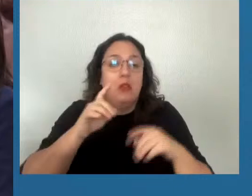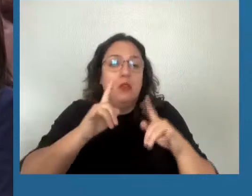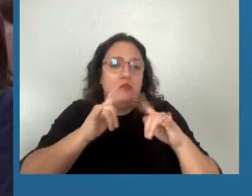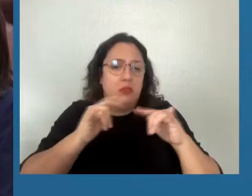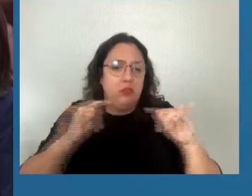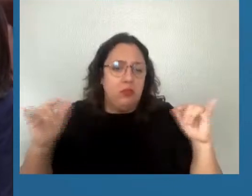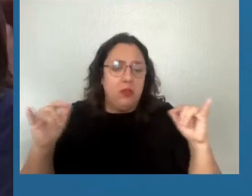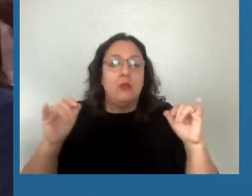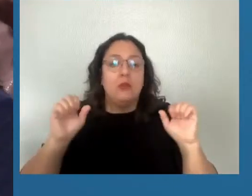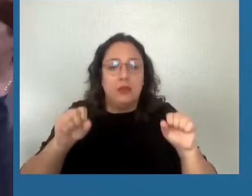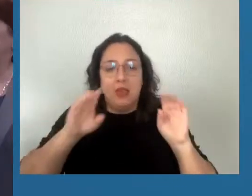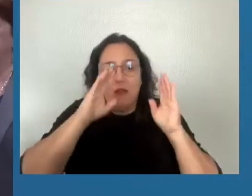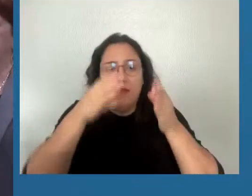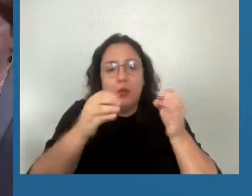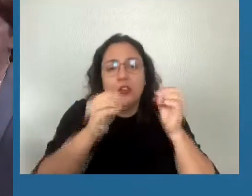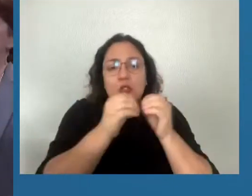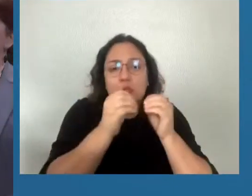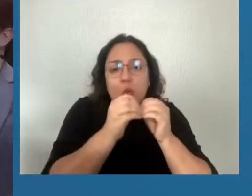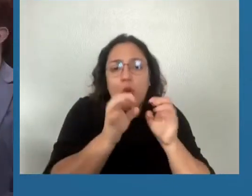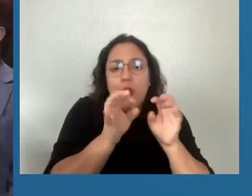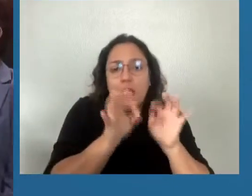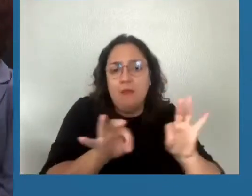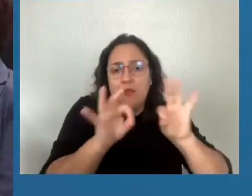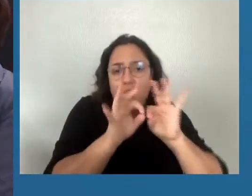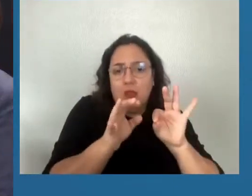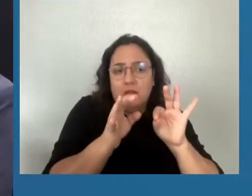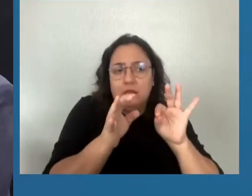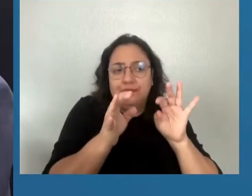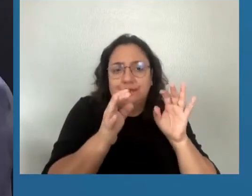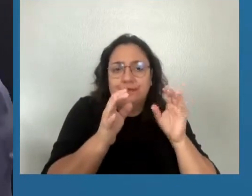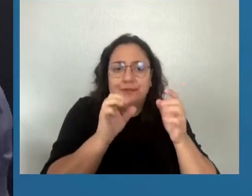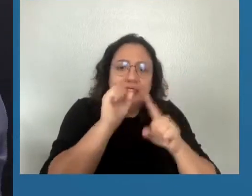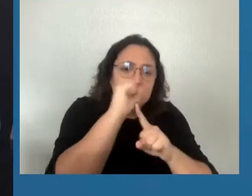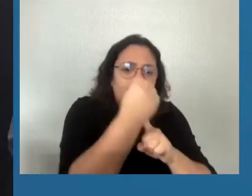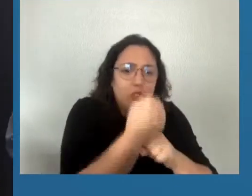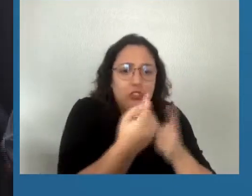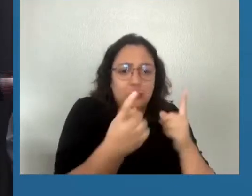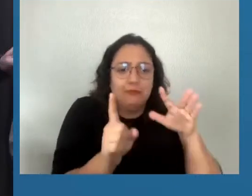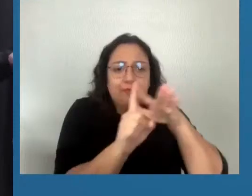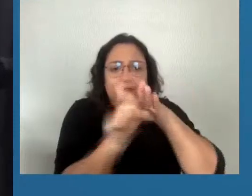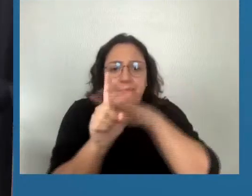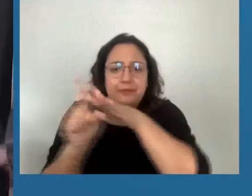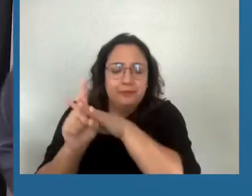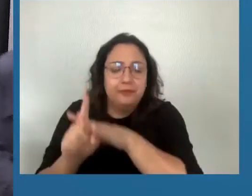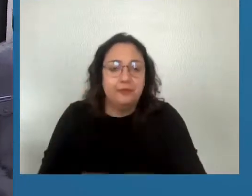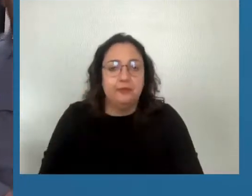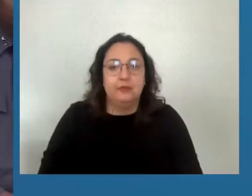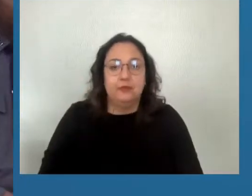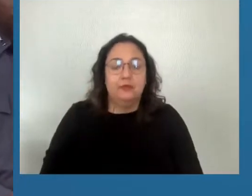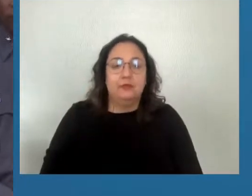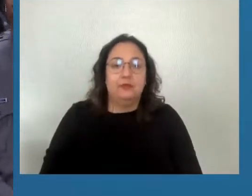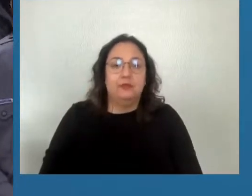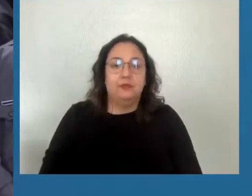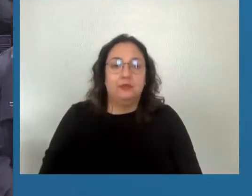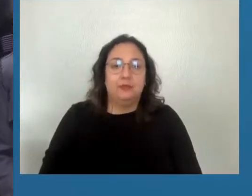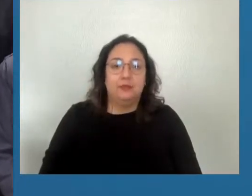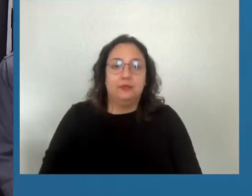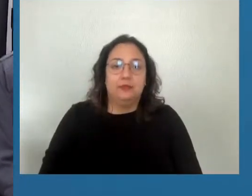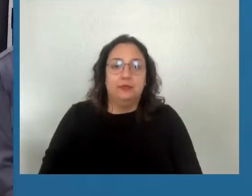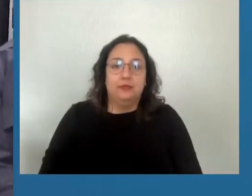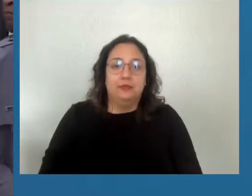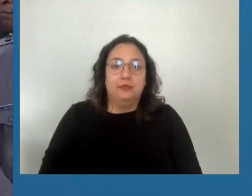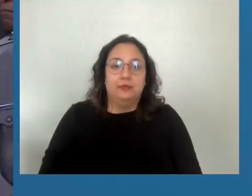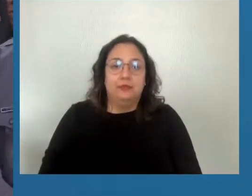Any other on topics? Okay, thank you. We'll All excuse right. our roundtable All right. participants after the Thanks, meeting. everybody. And we'll bring up Superintendent